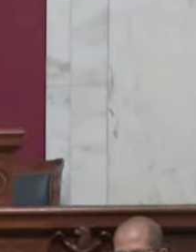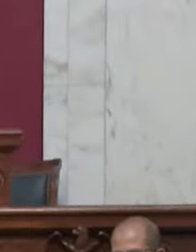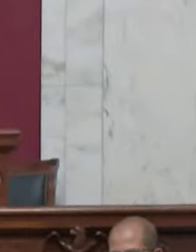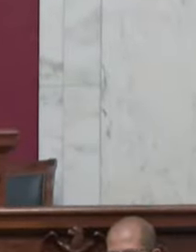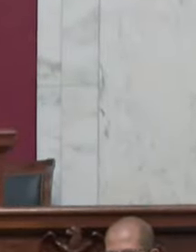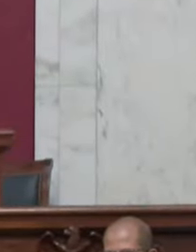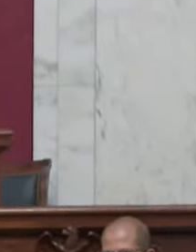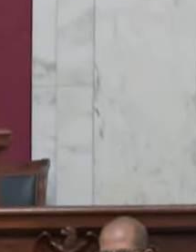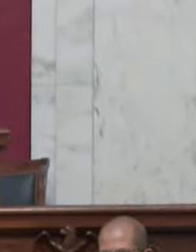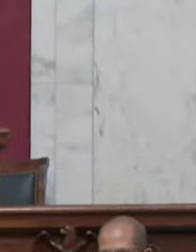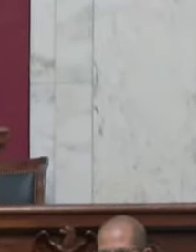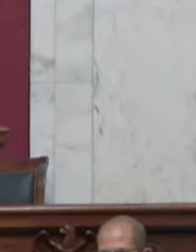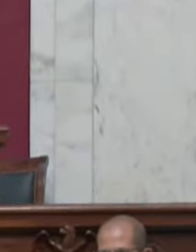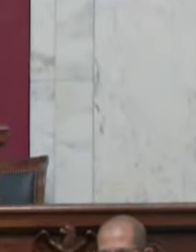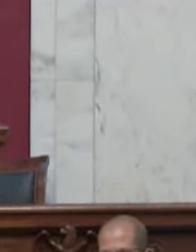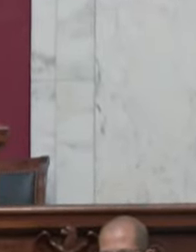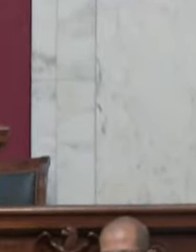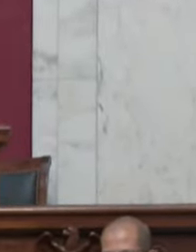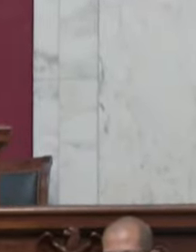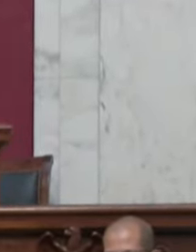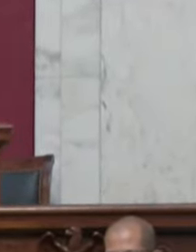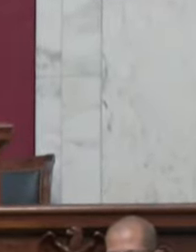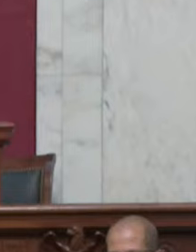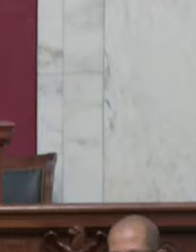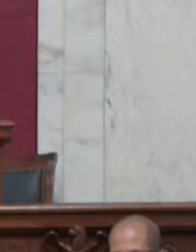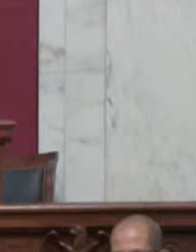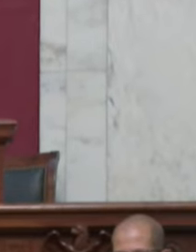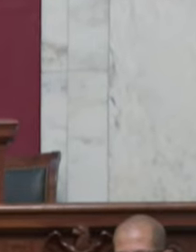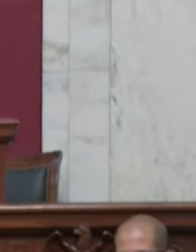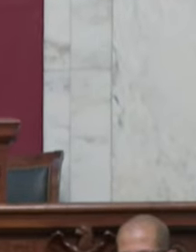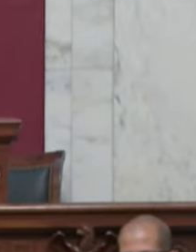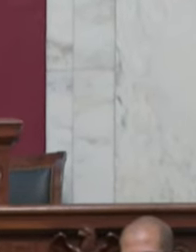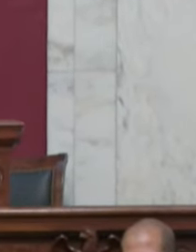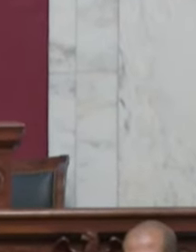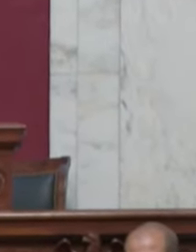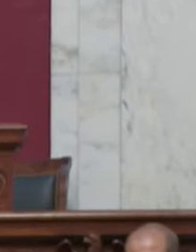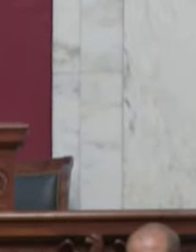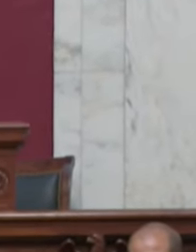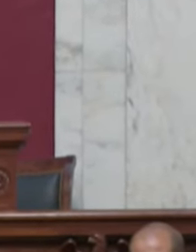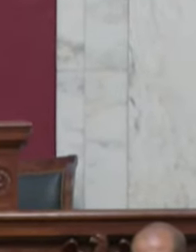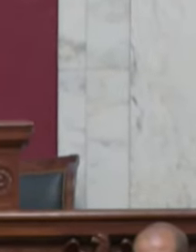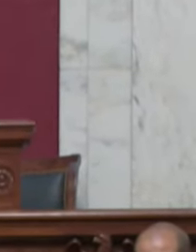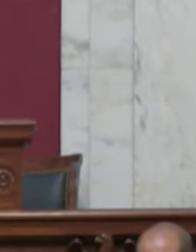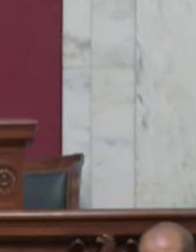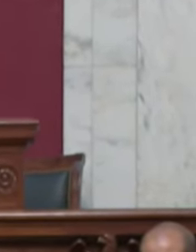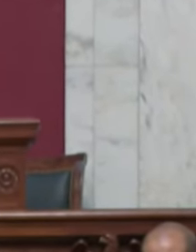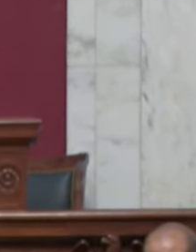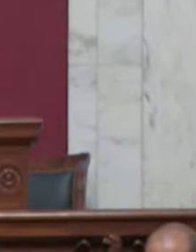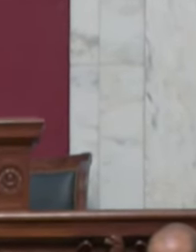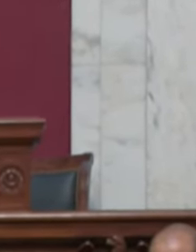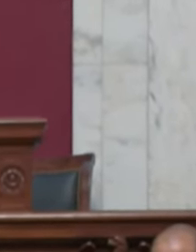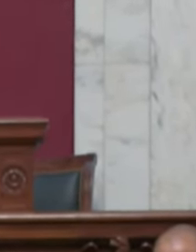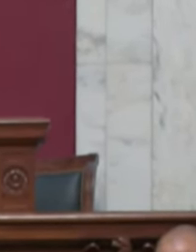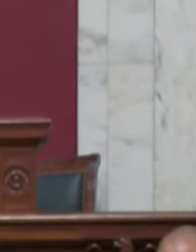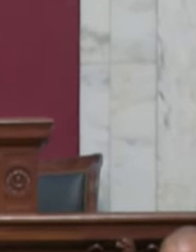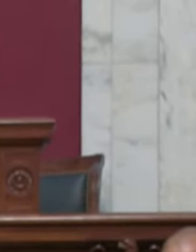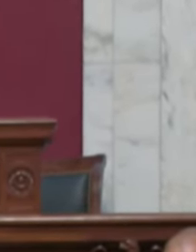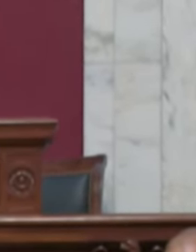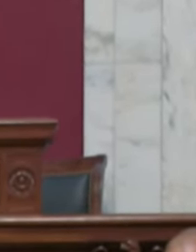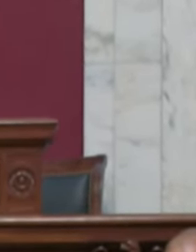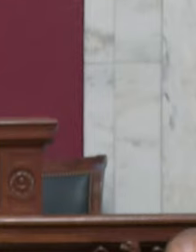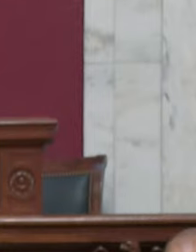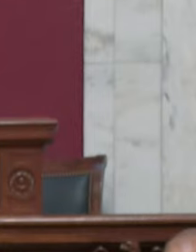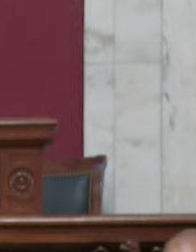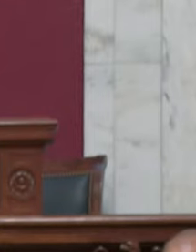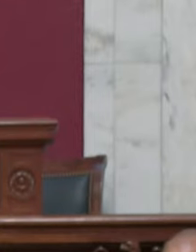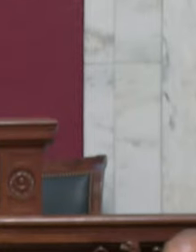He also announced that the House and Senate should do something about the high school transfer rule. He didn't know what exactly needed to be